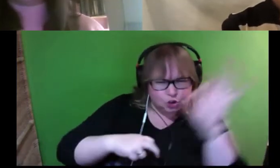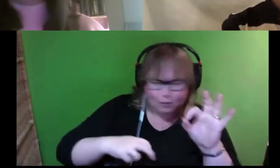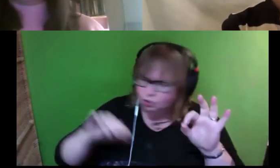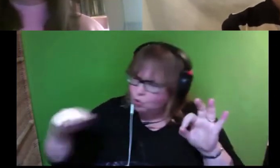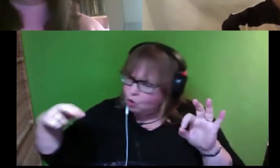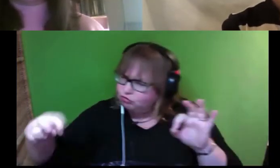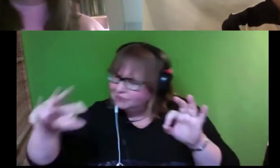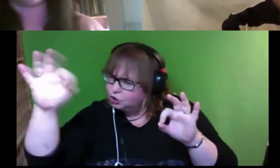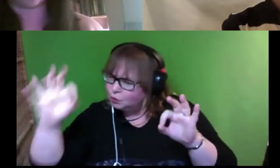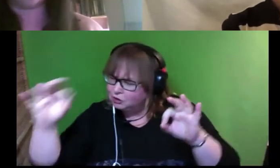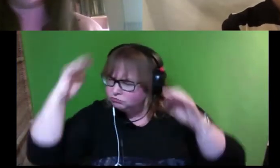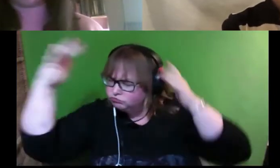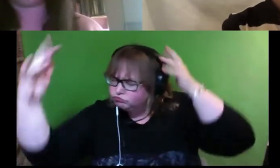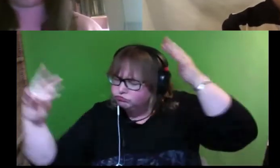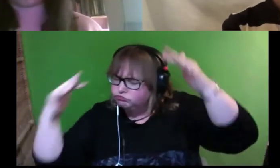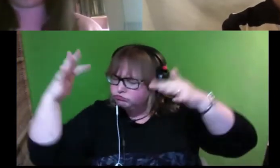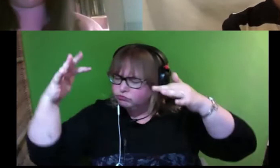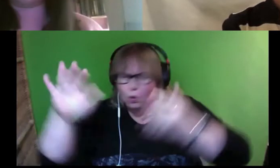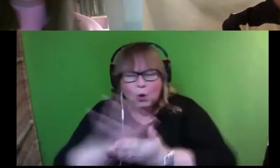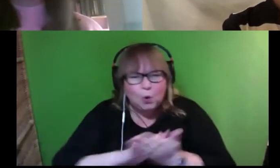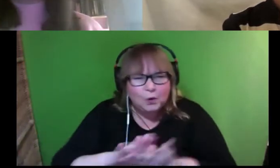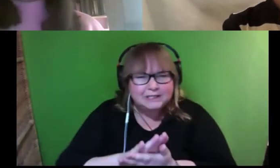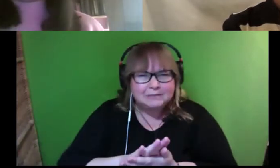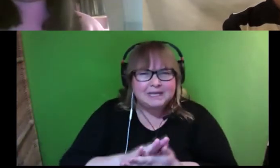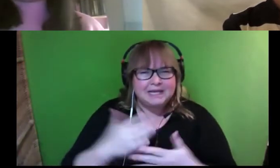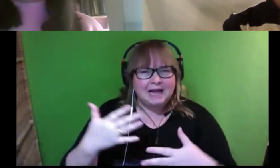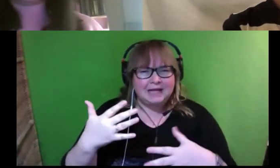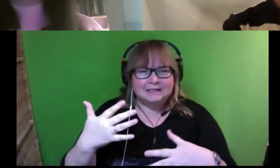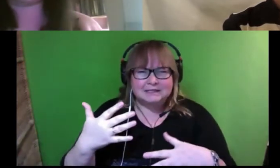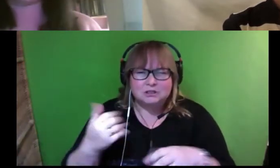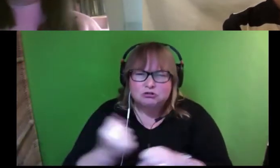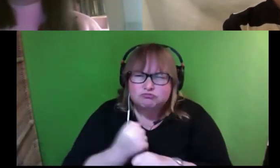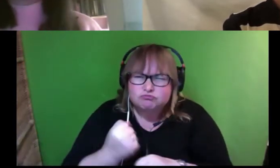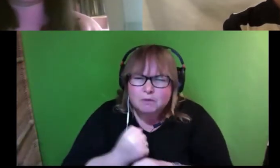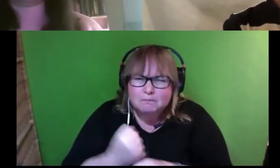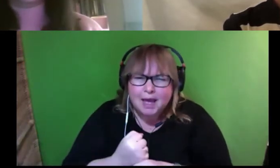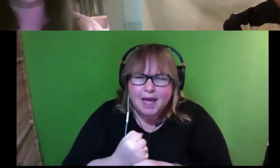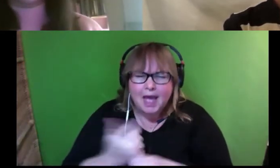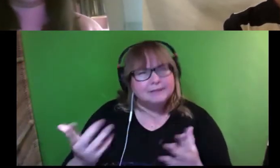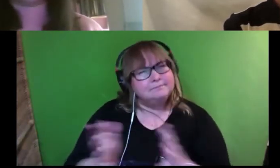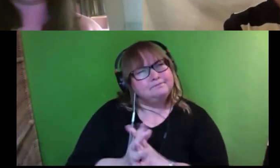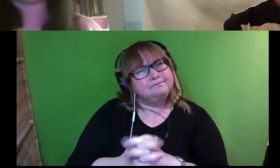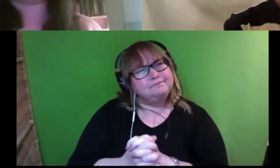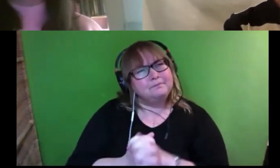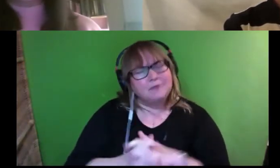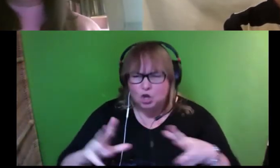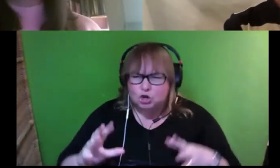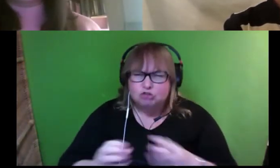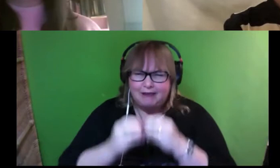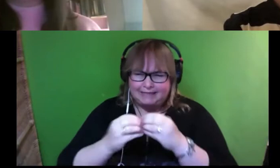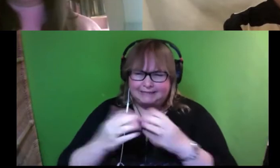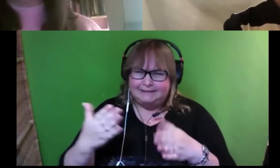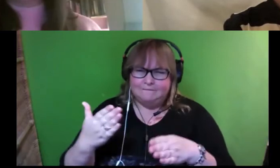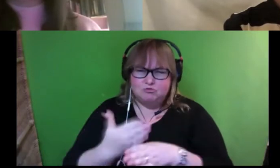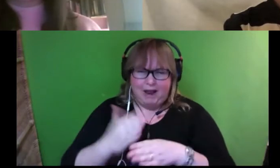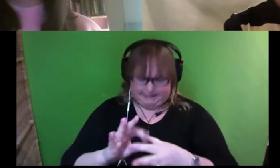about ideas around repair, further, creative practice as a gesture of the body, and also